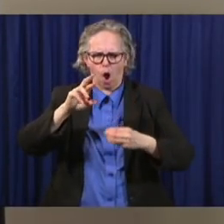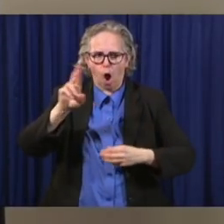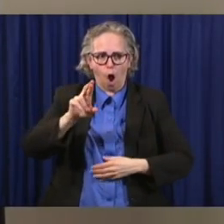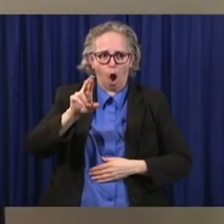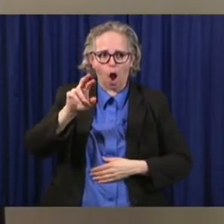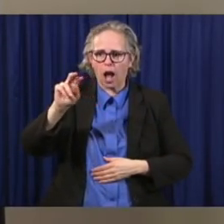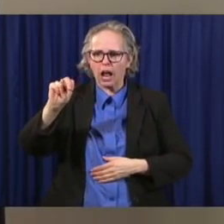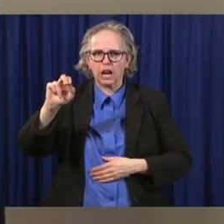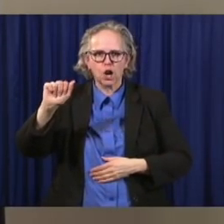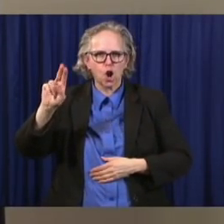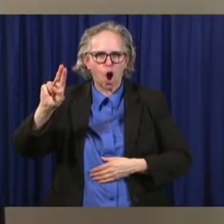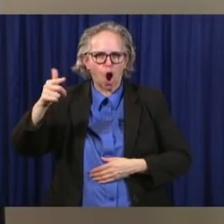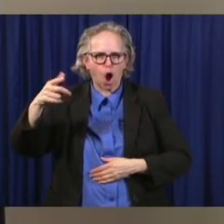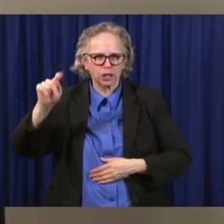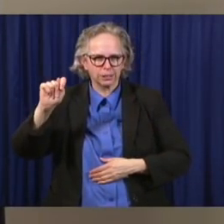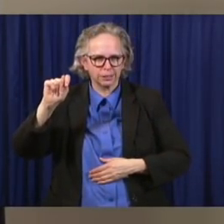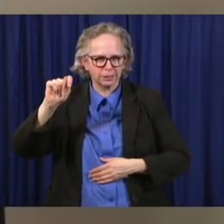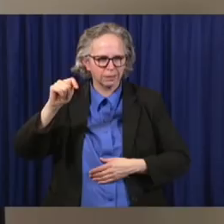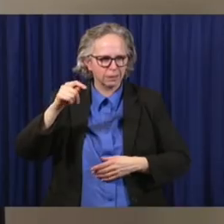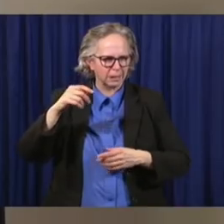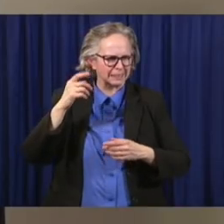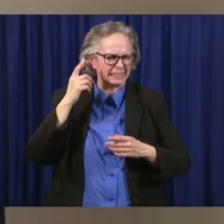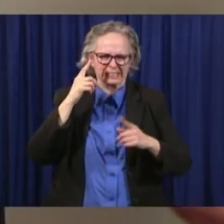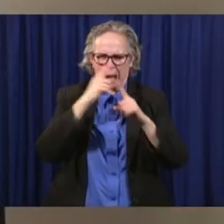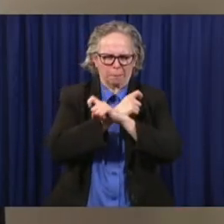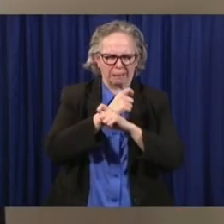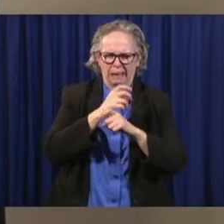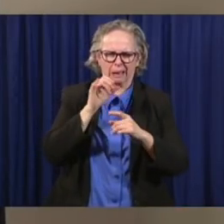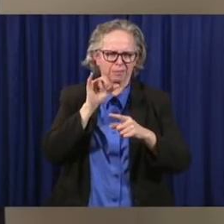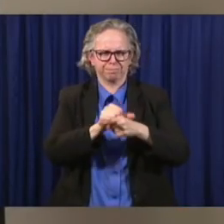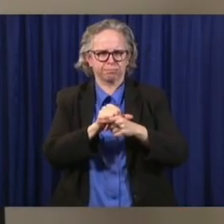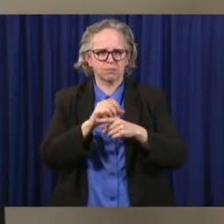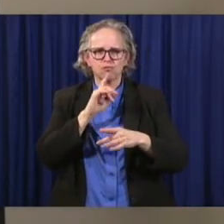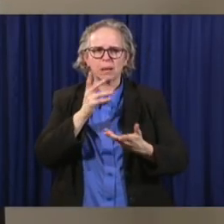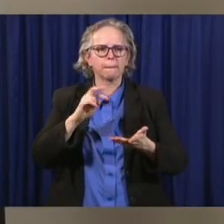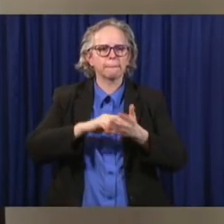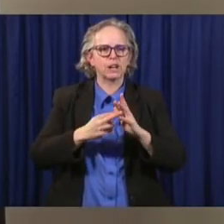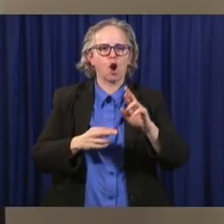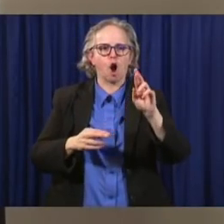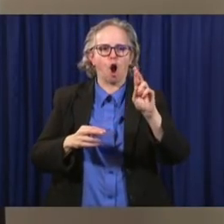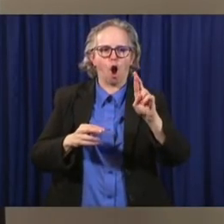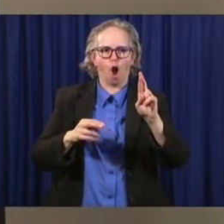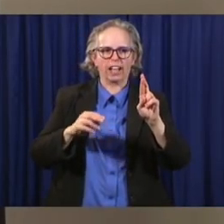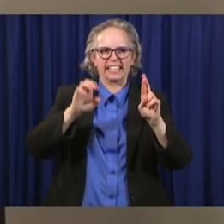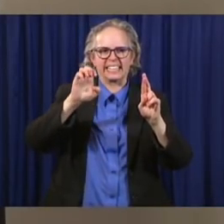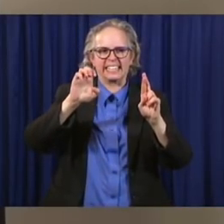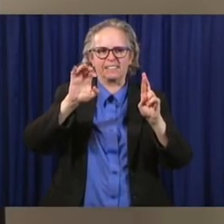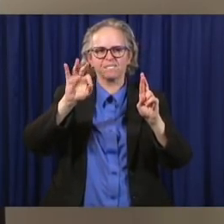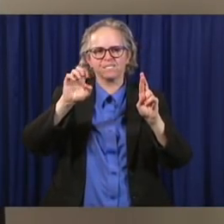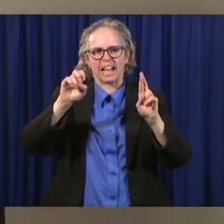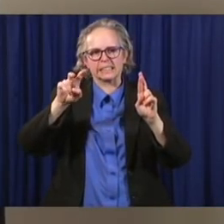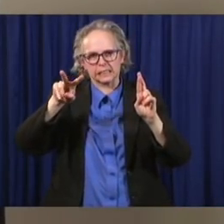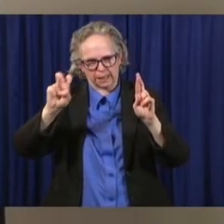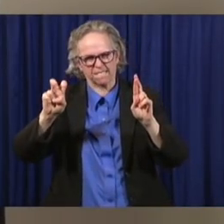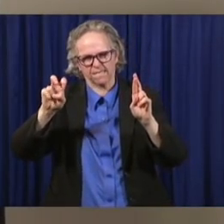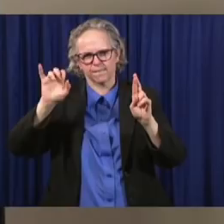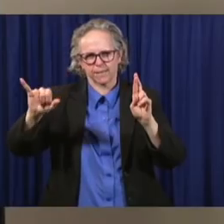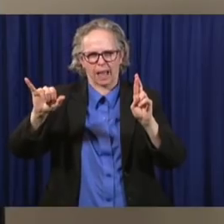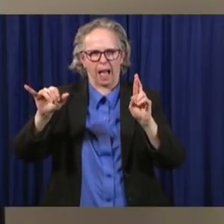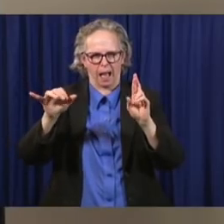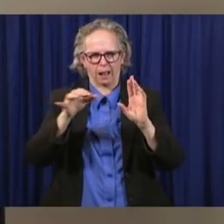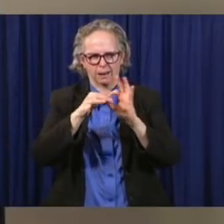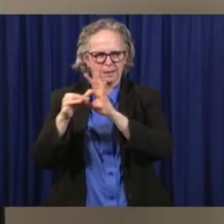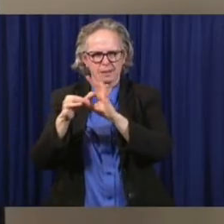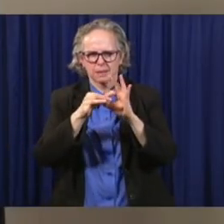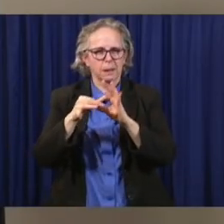It's really R effective is the actual name for it. But all of this is about how viruses spread. So R0, and we'll be